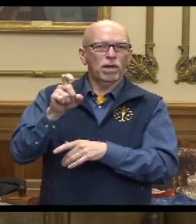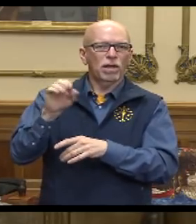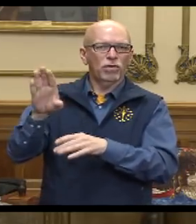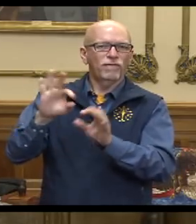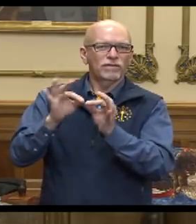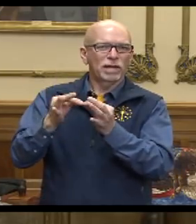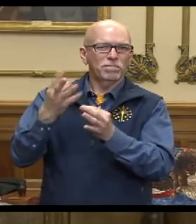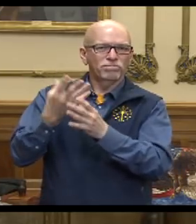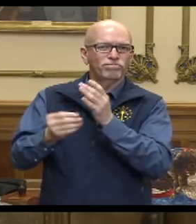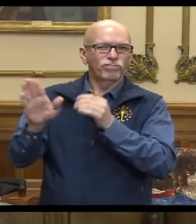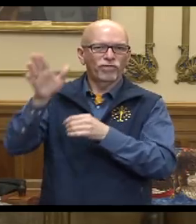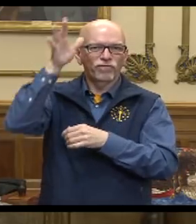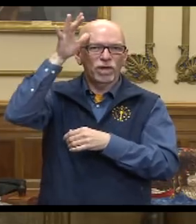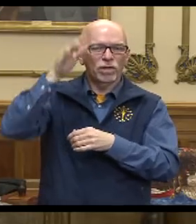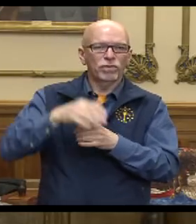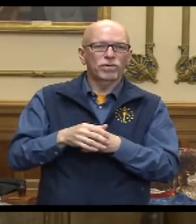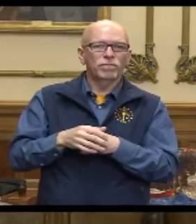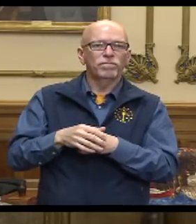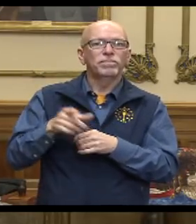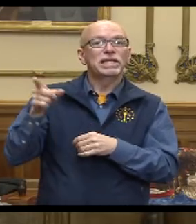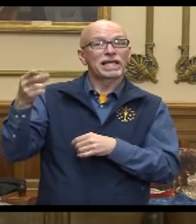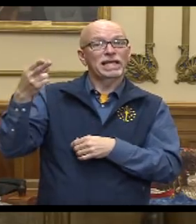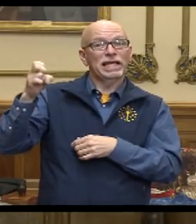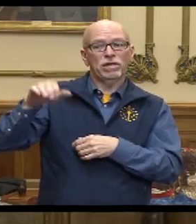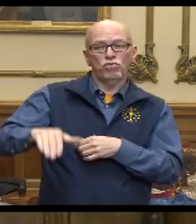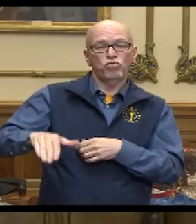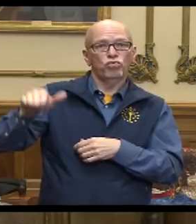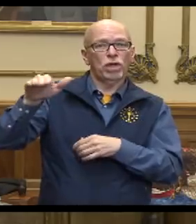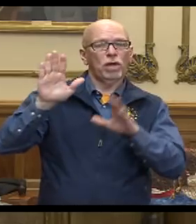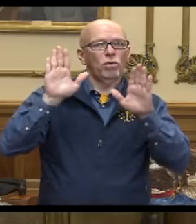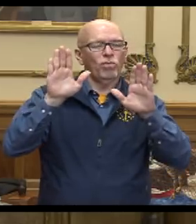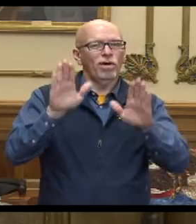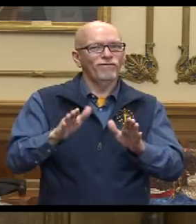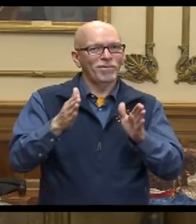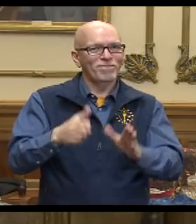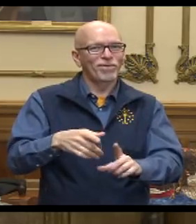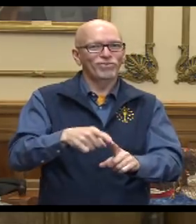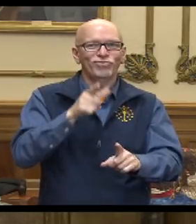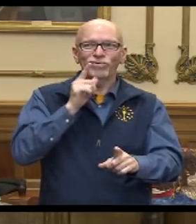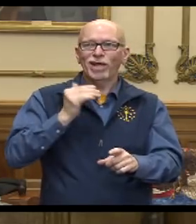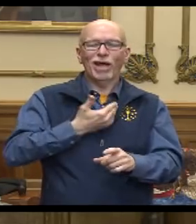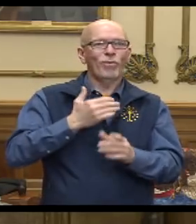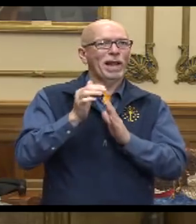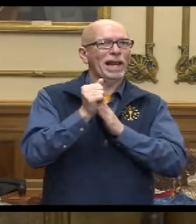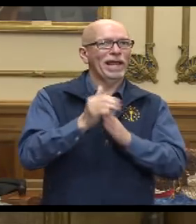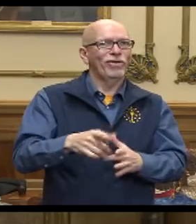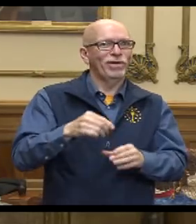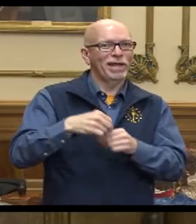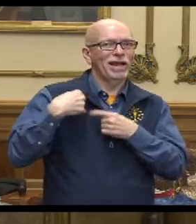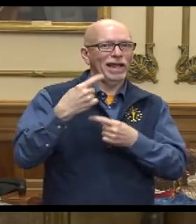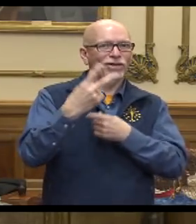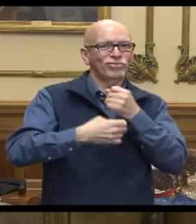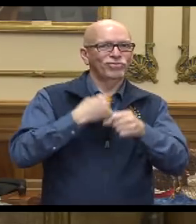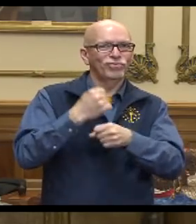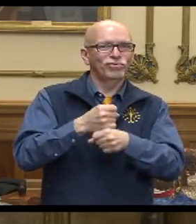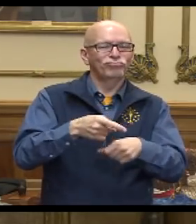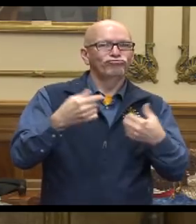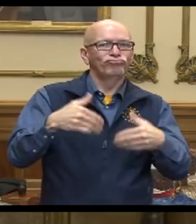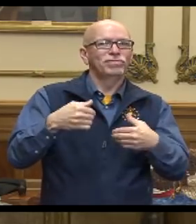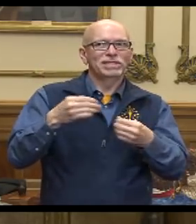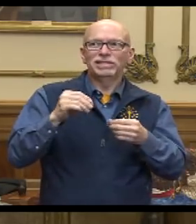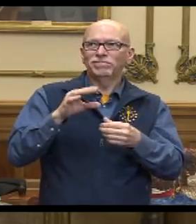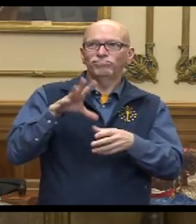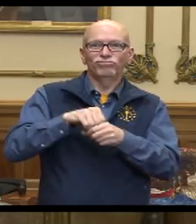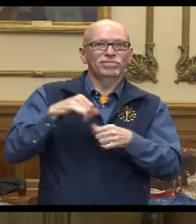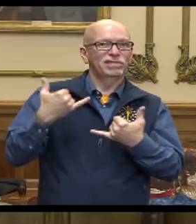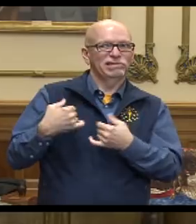father. He raised an extraordinary person who has been our fearless leader for the last 2 years, including these trying